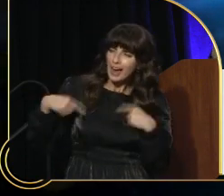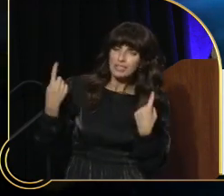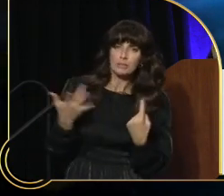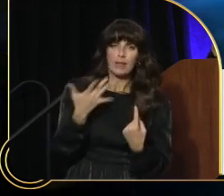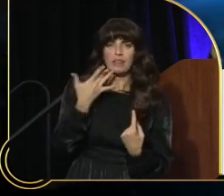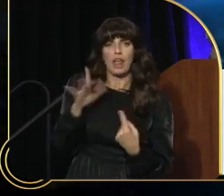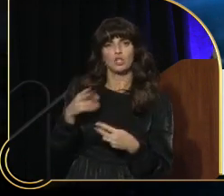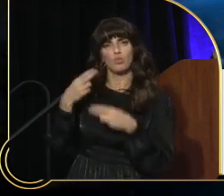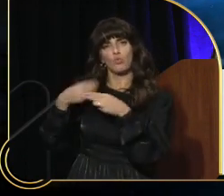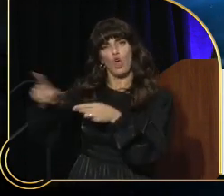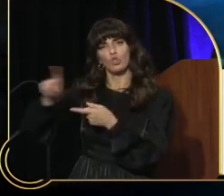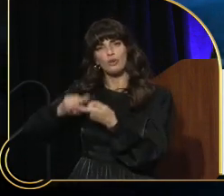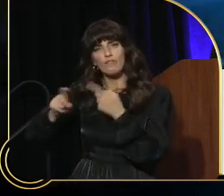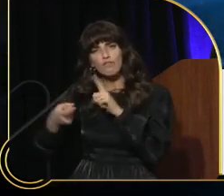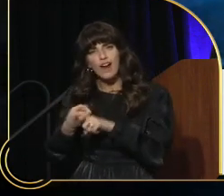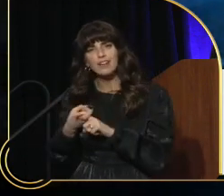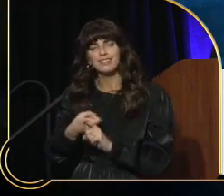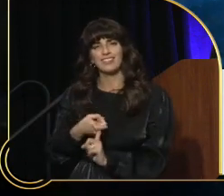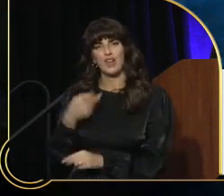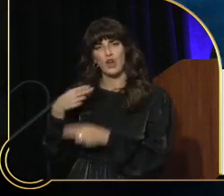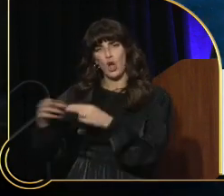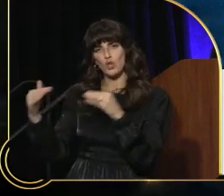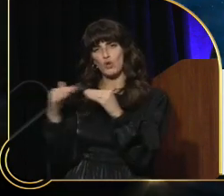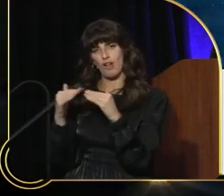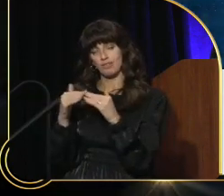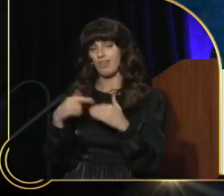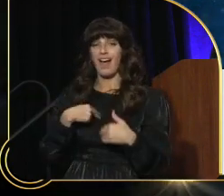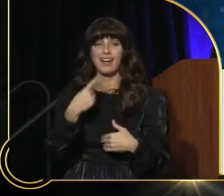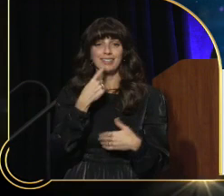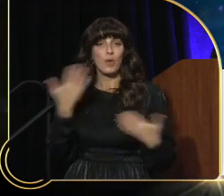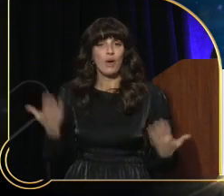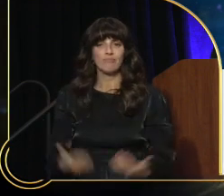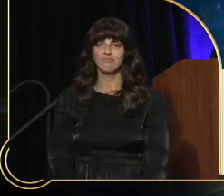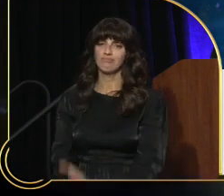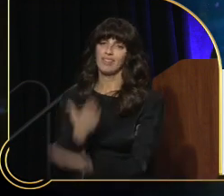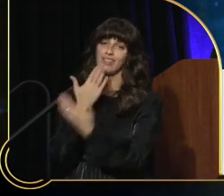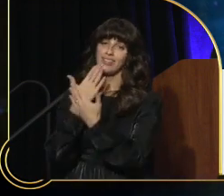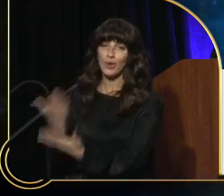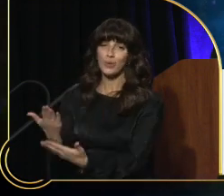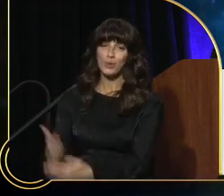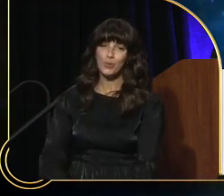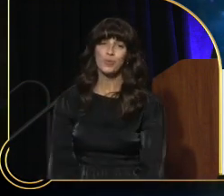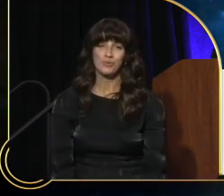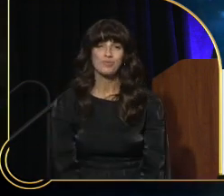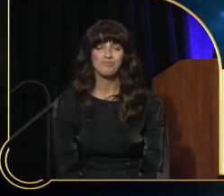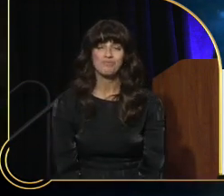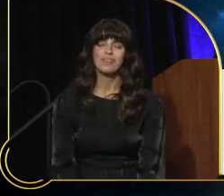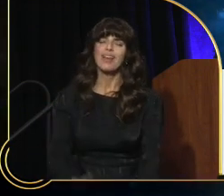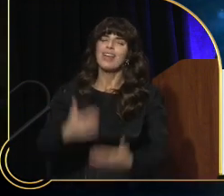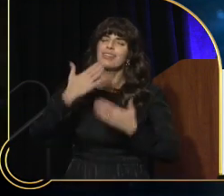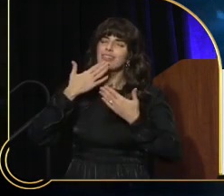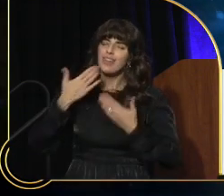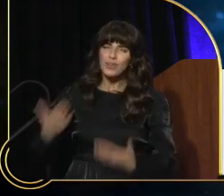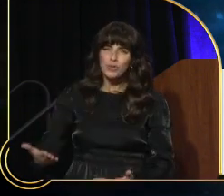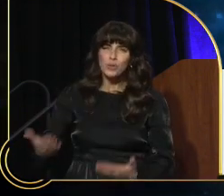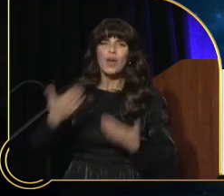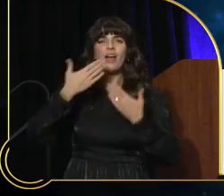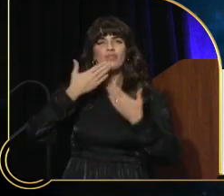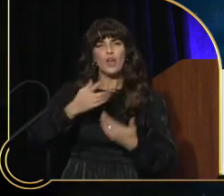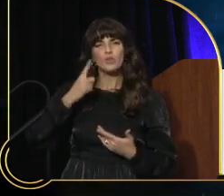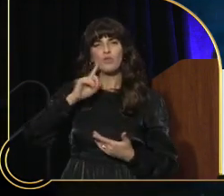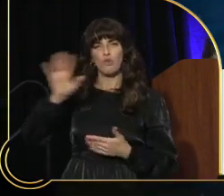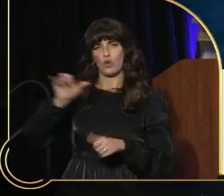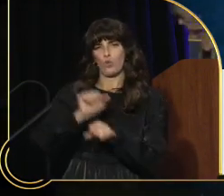call you a friend and a colleague, I say thank you. Thank you for what you have